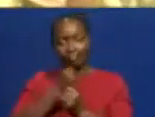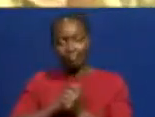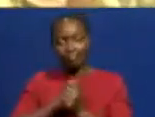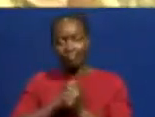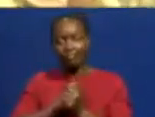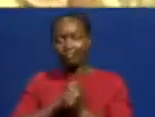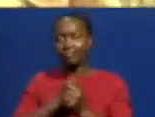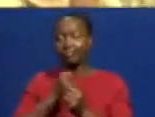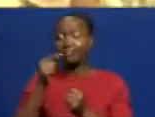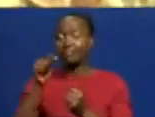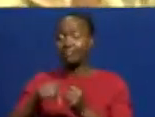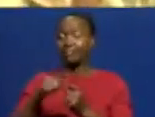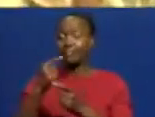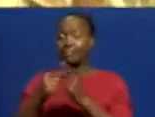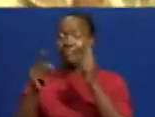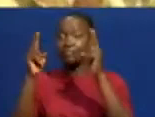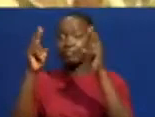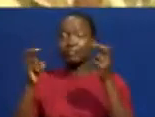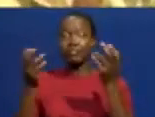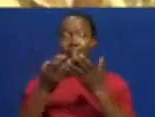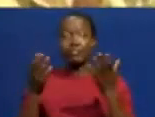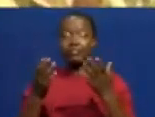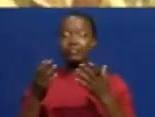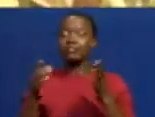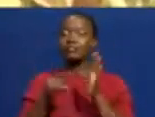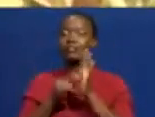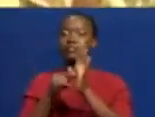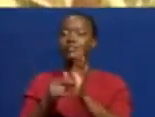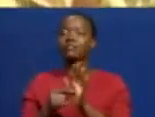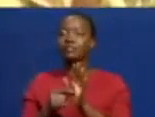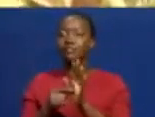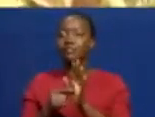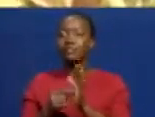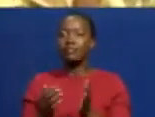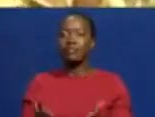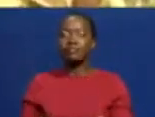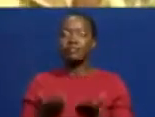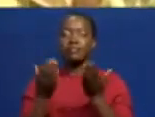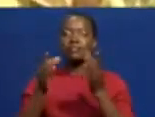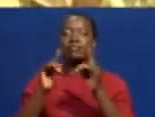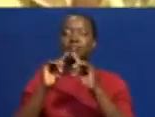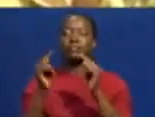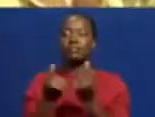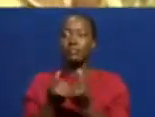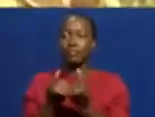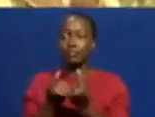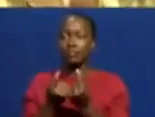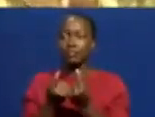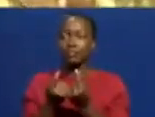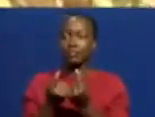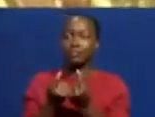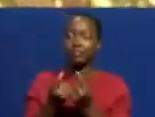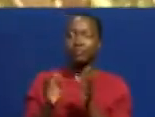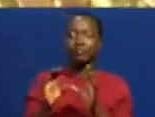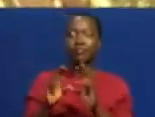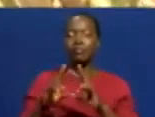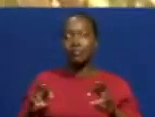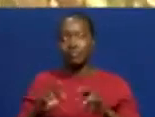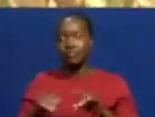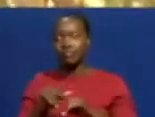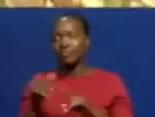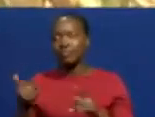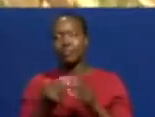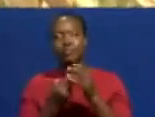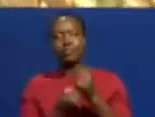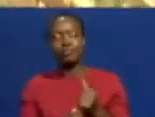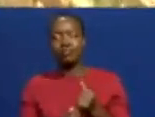year's theme is where we are showcasing the improved varieties that ICRISAT and other